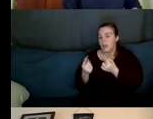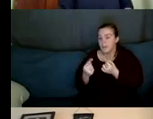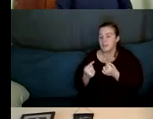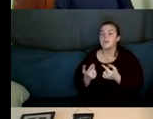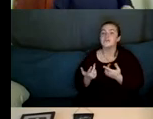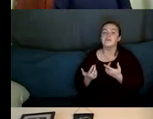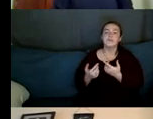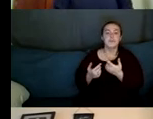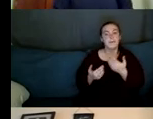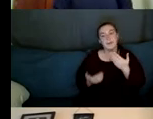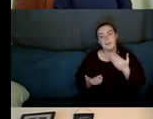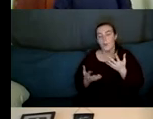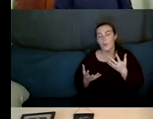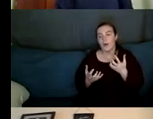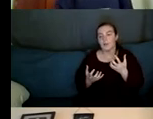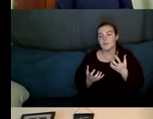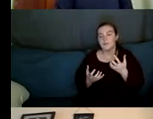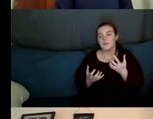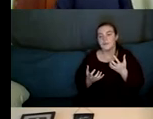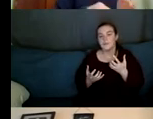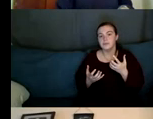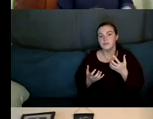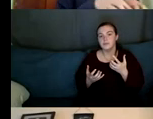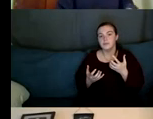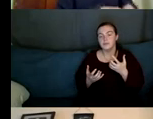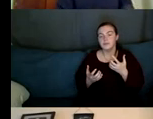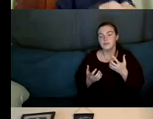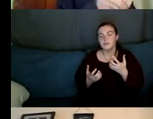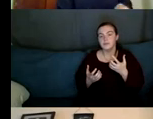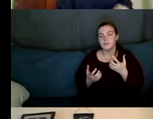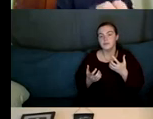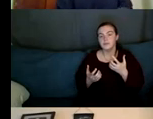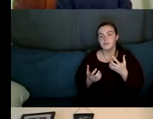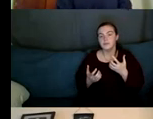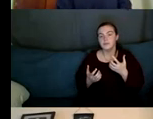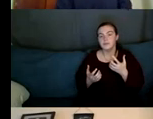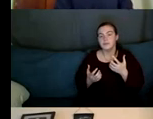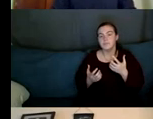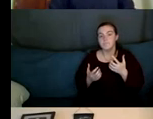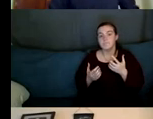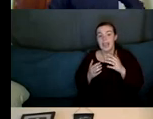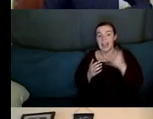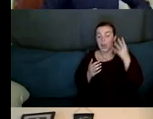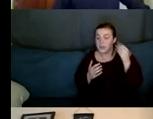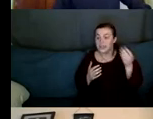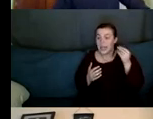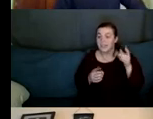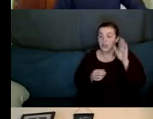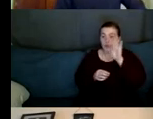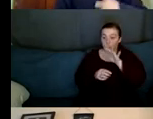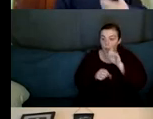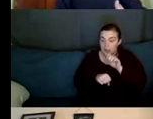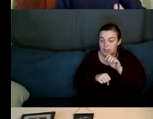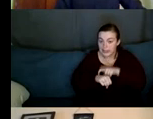far outside the time zone of the hosting, like where you personally are, you want to find